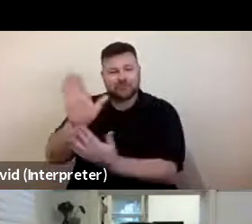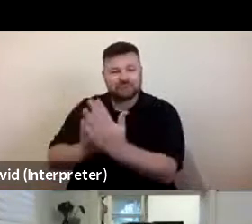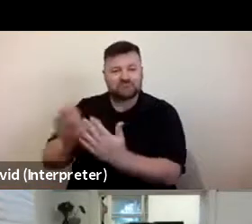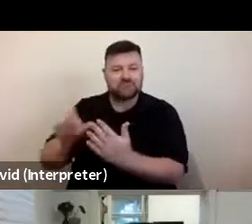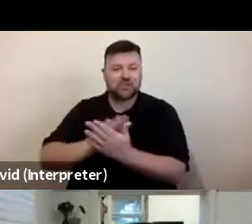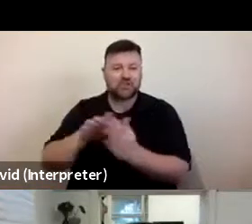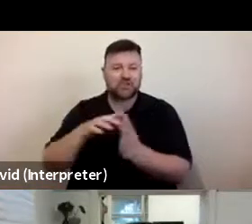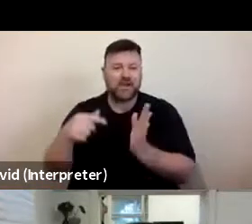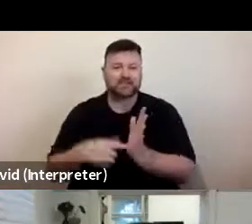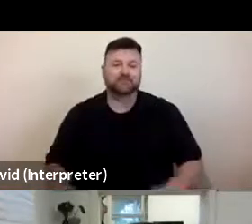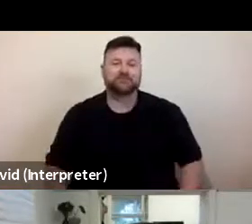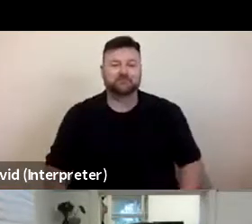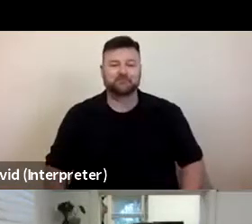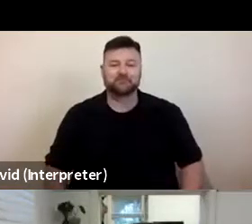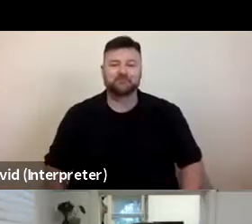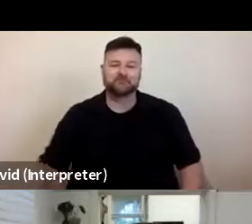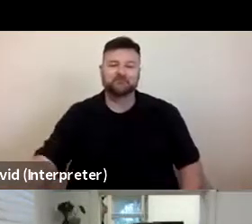us.